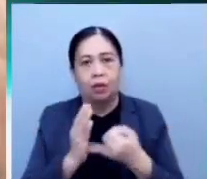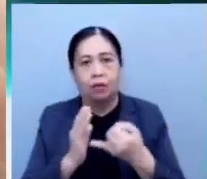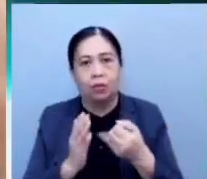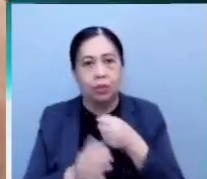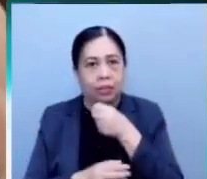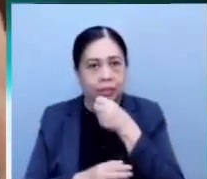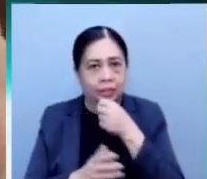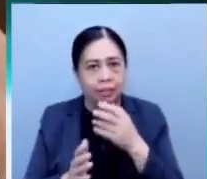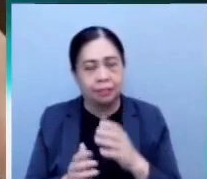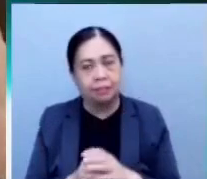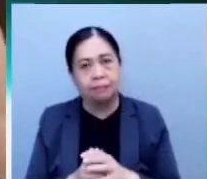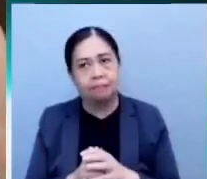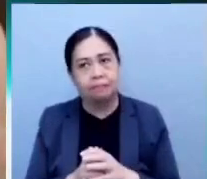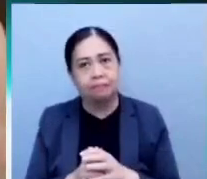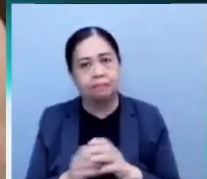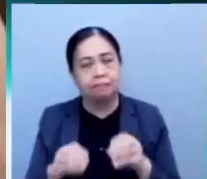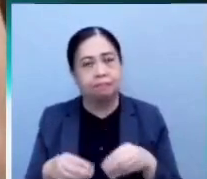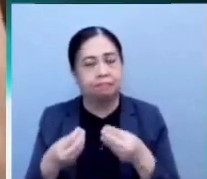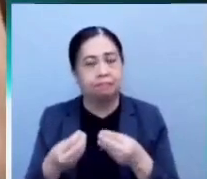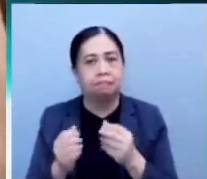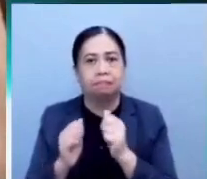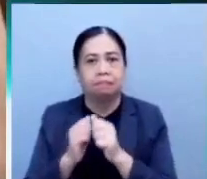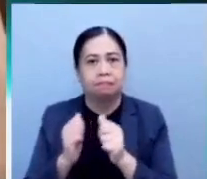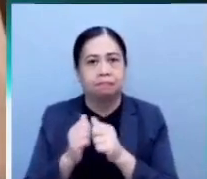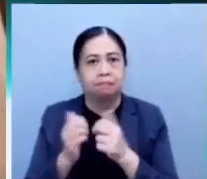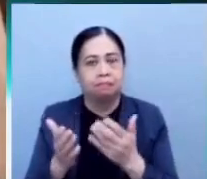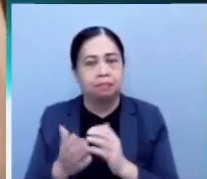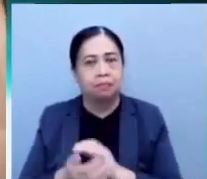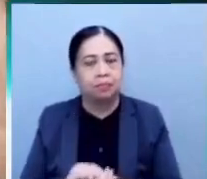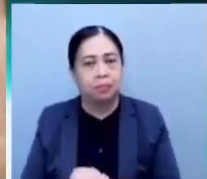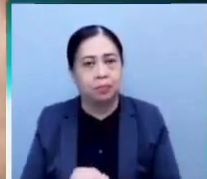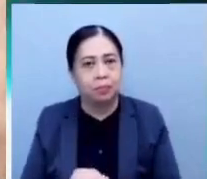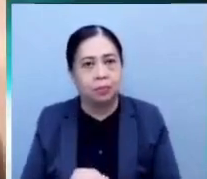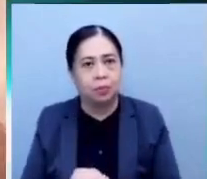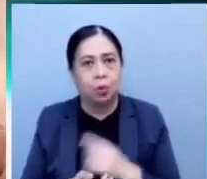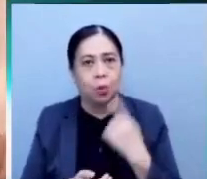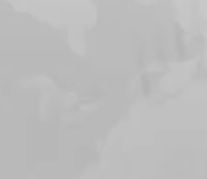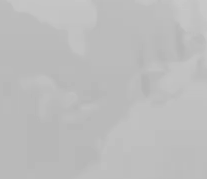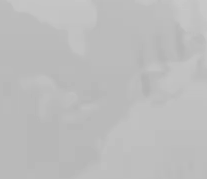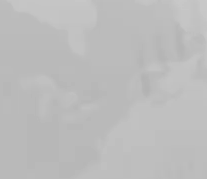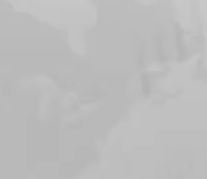that defines who we are.